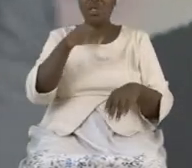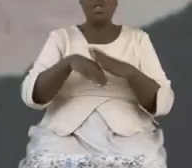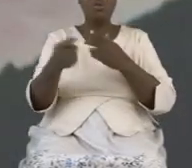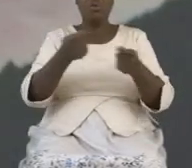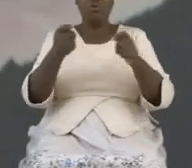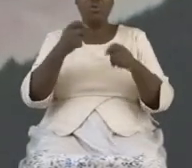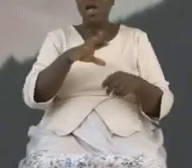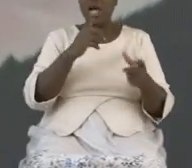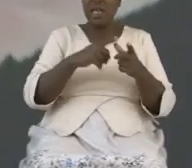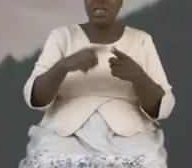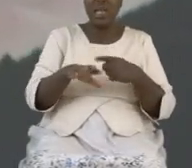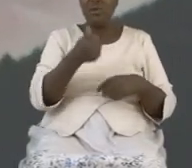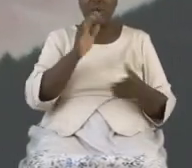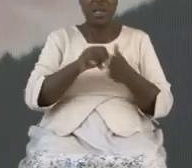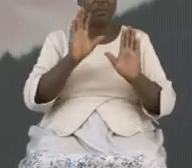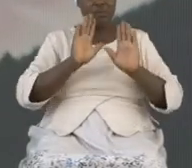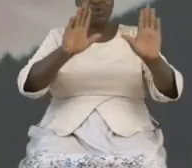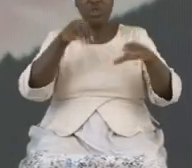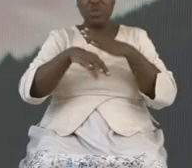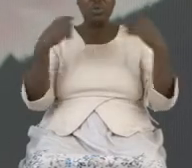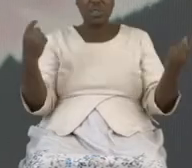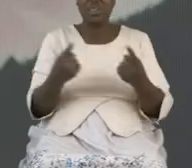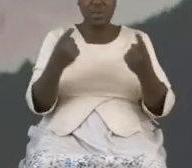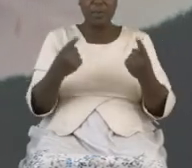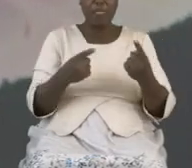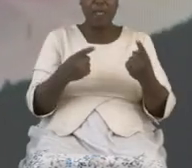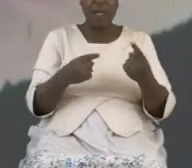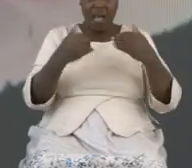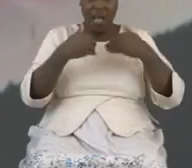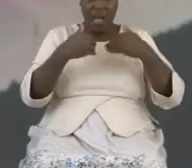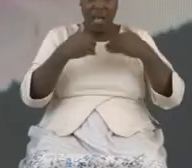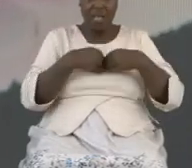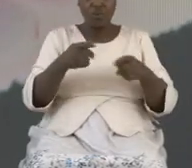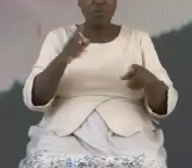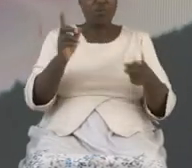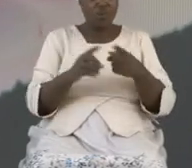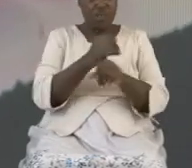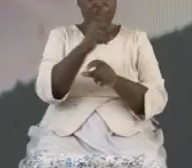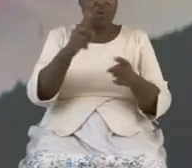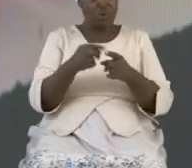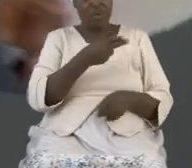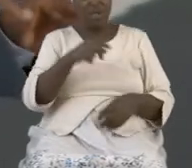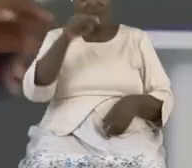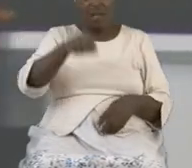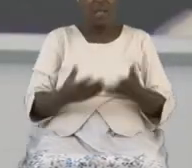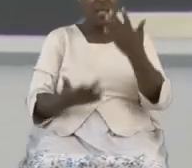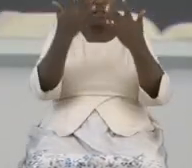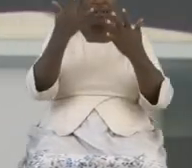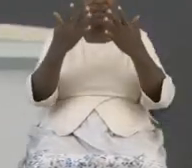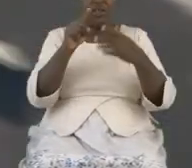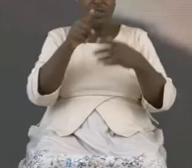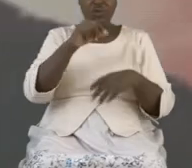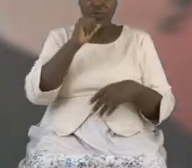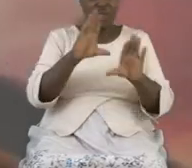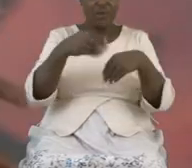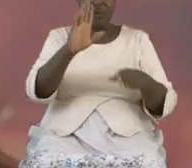can push you into sin has control to take you to hell. You'll not give your life to anybody to draw